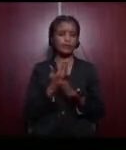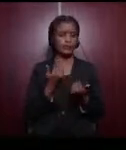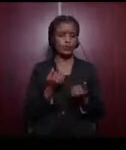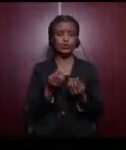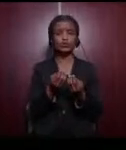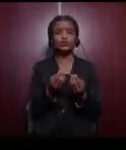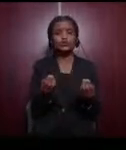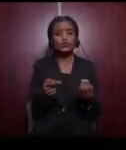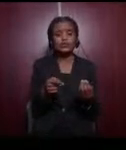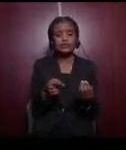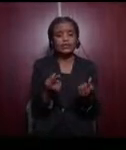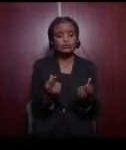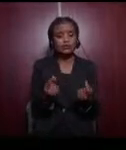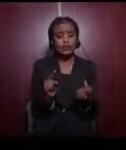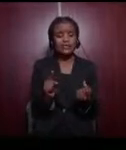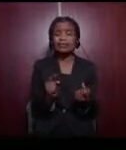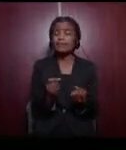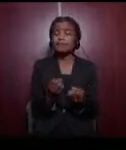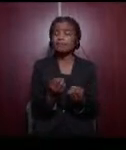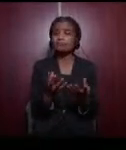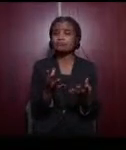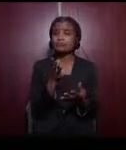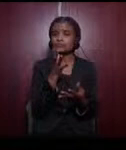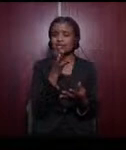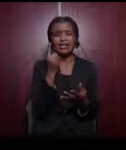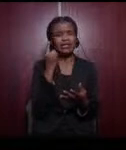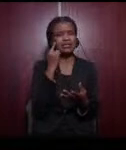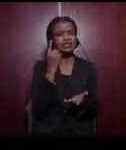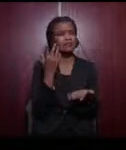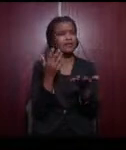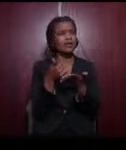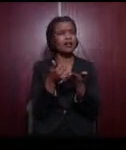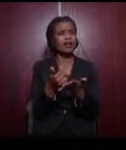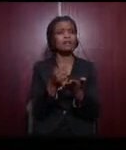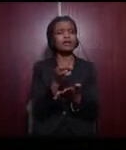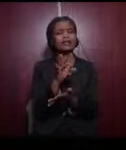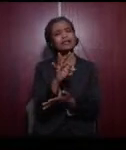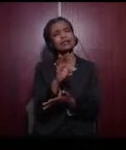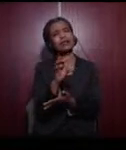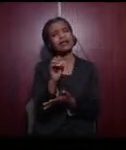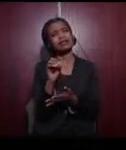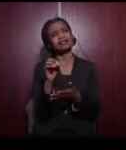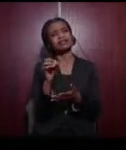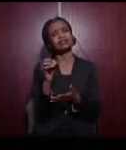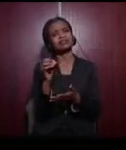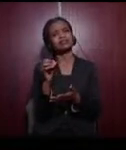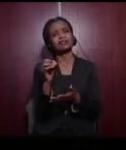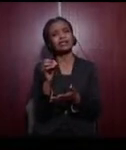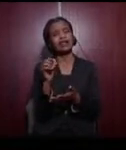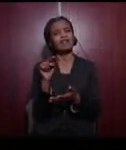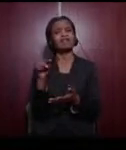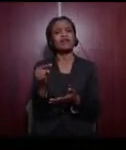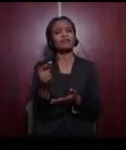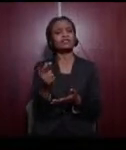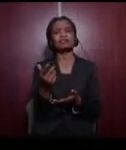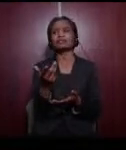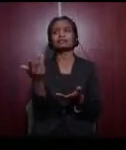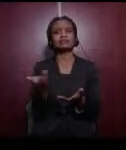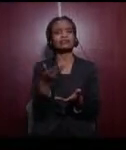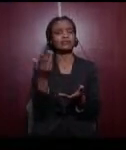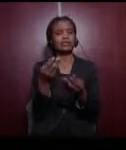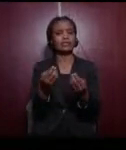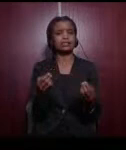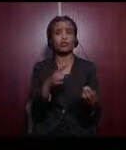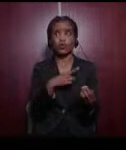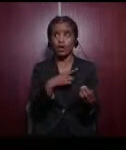think I help more than 300 and something kids in my house. entire Tembisa, they know that good, and then I got a good heart,